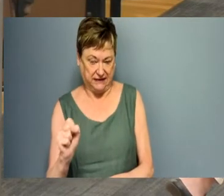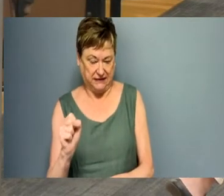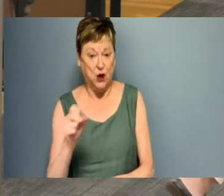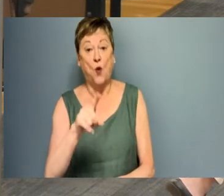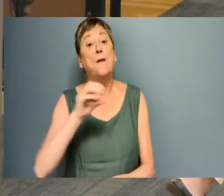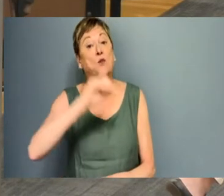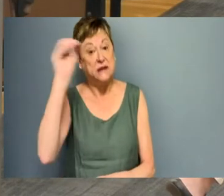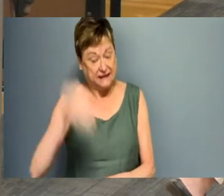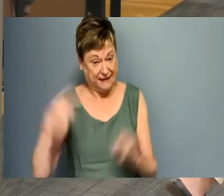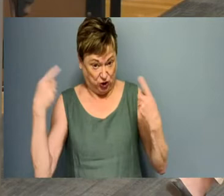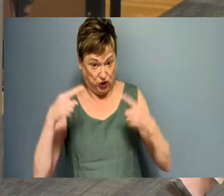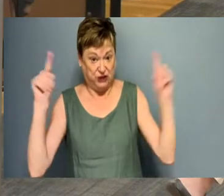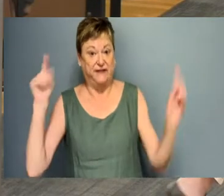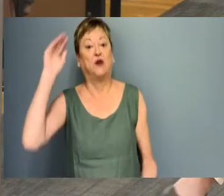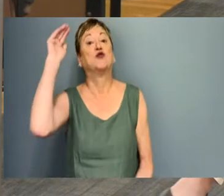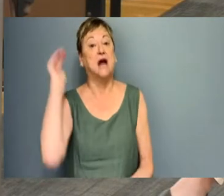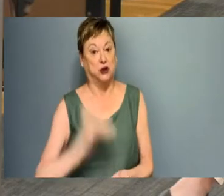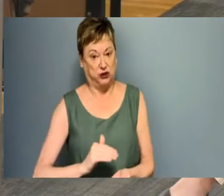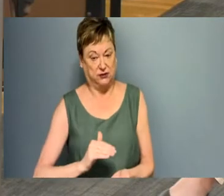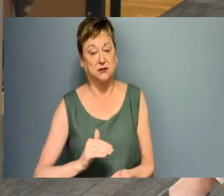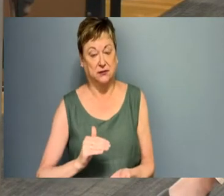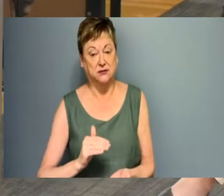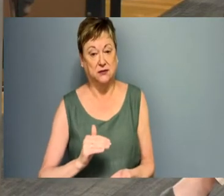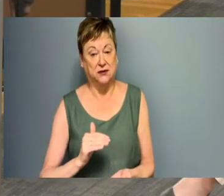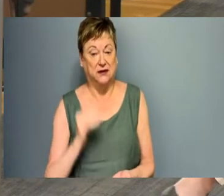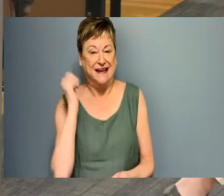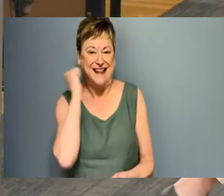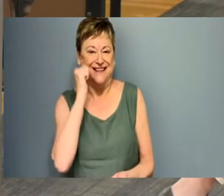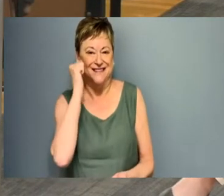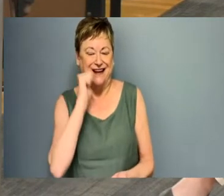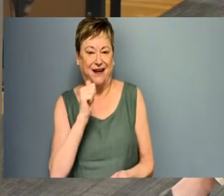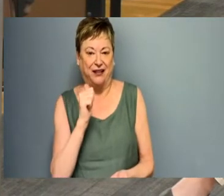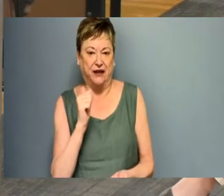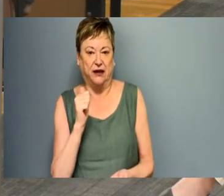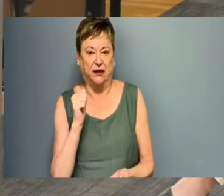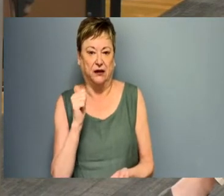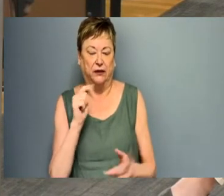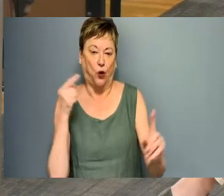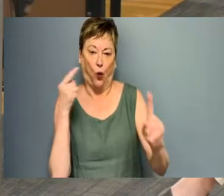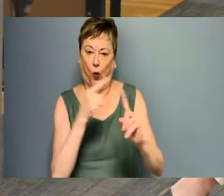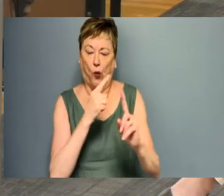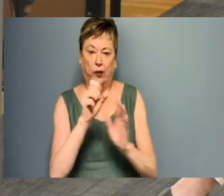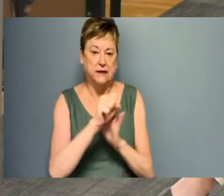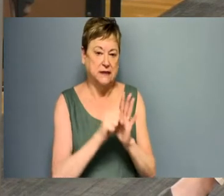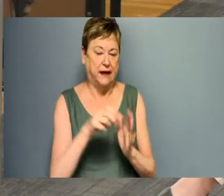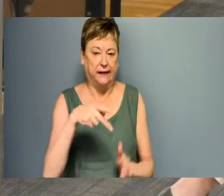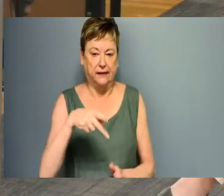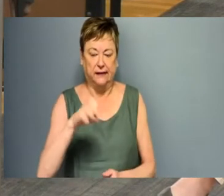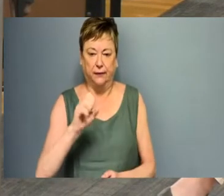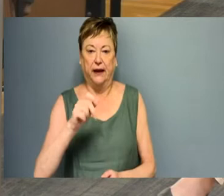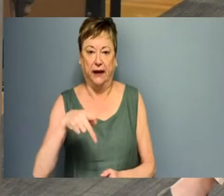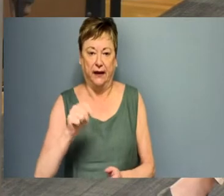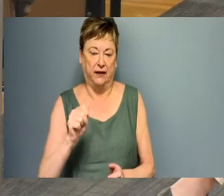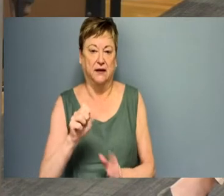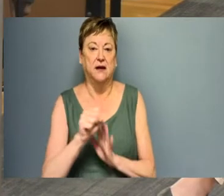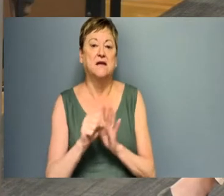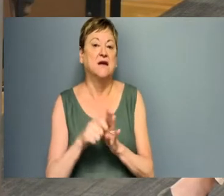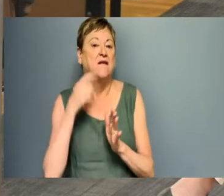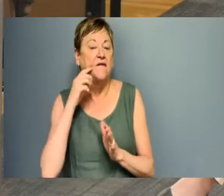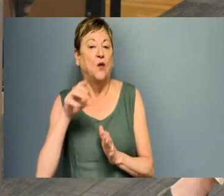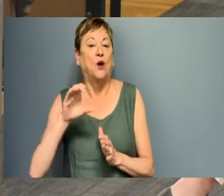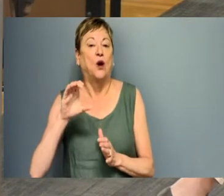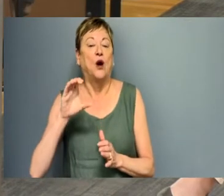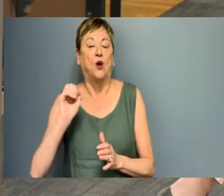100% achieving the total maximum daily load goal set by the state and by the EPA for Coeur Creek for